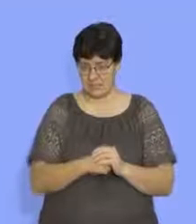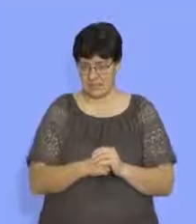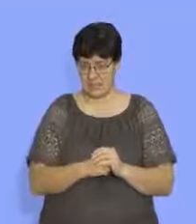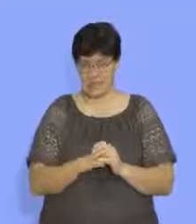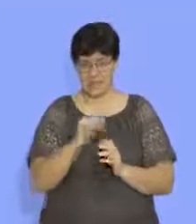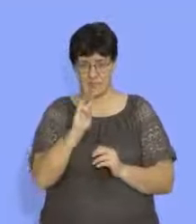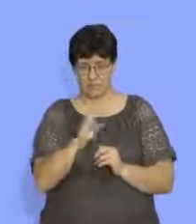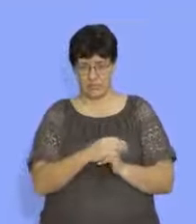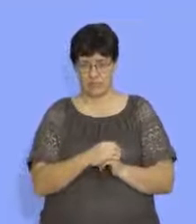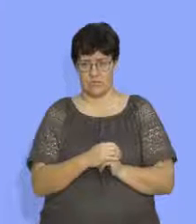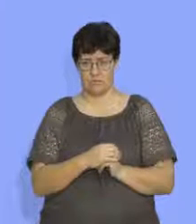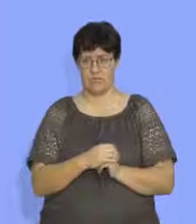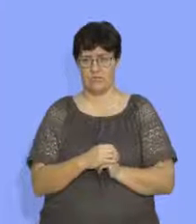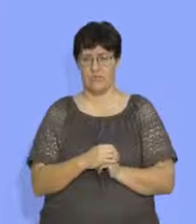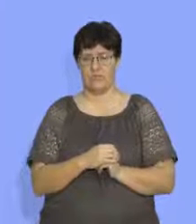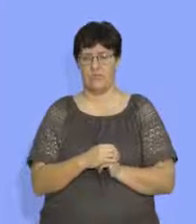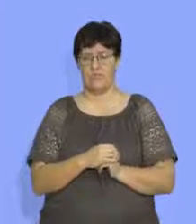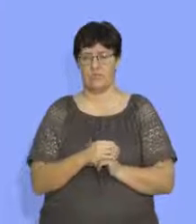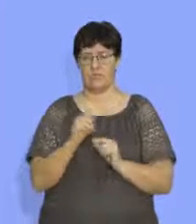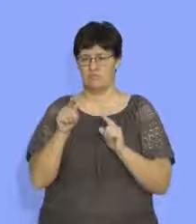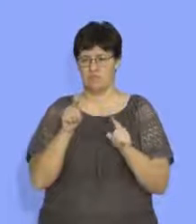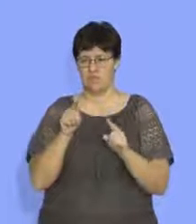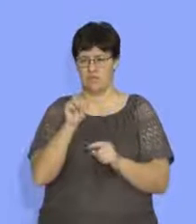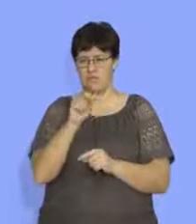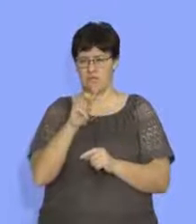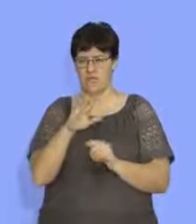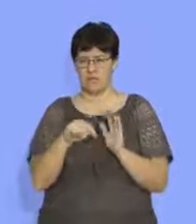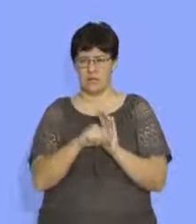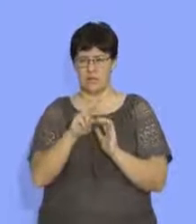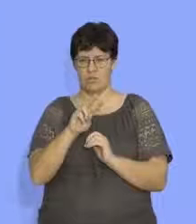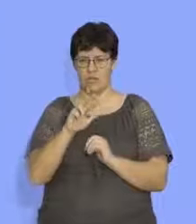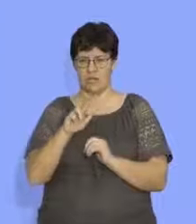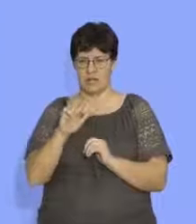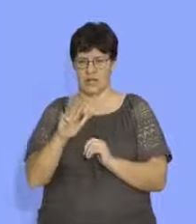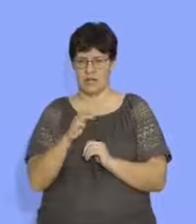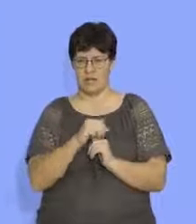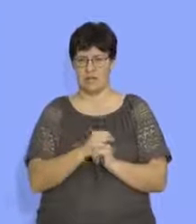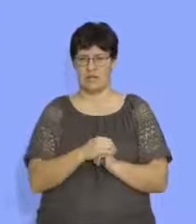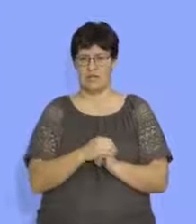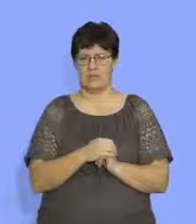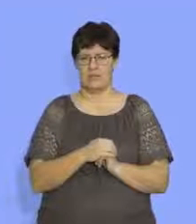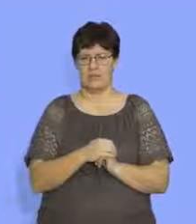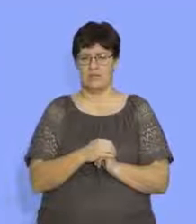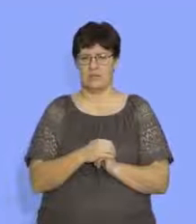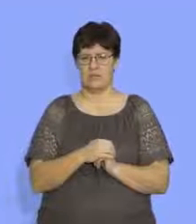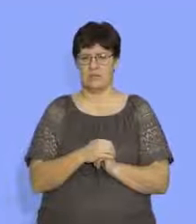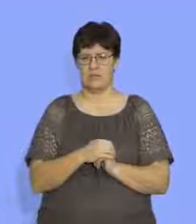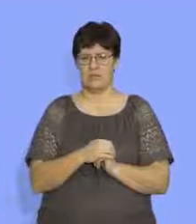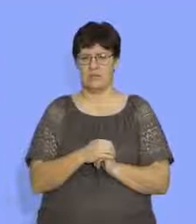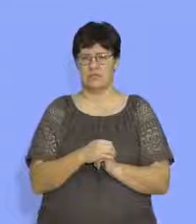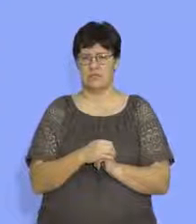will be plus 16 W, and then 625 minus 289,